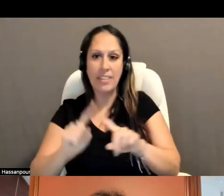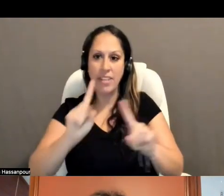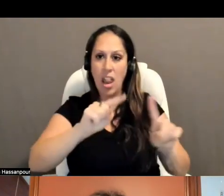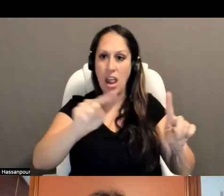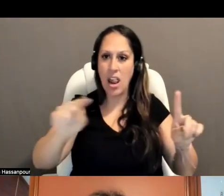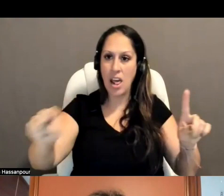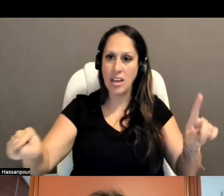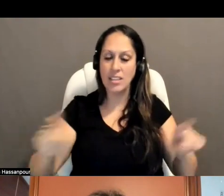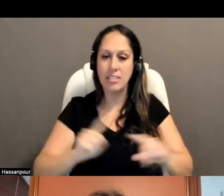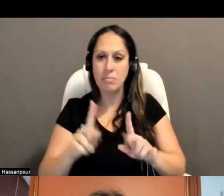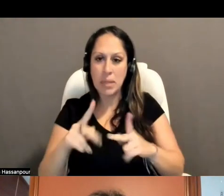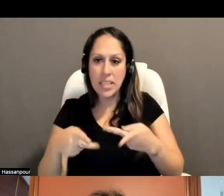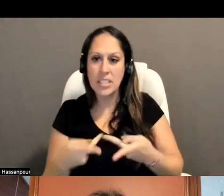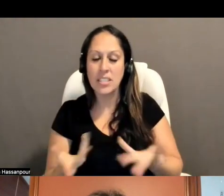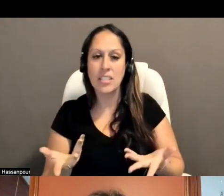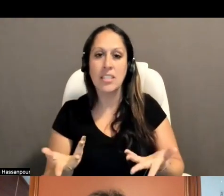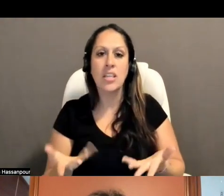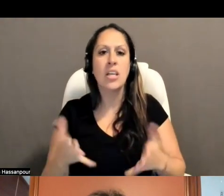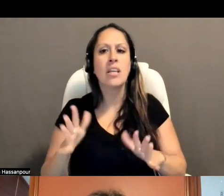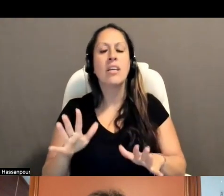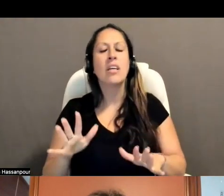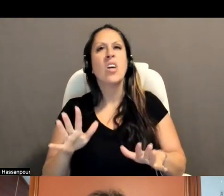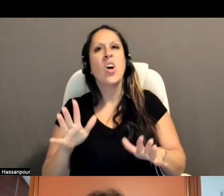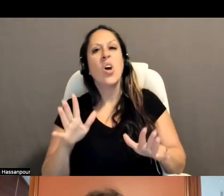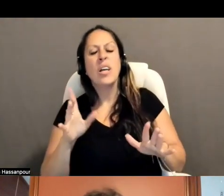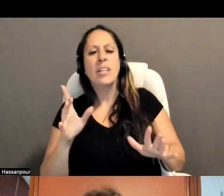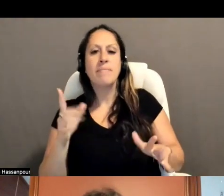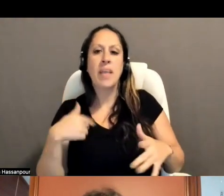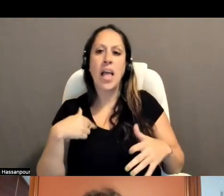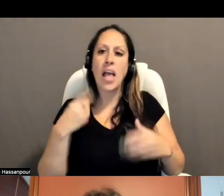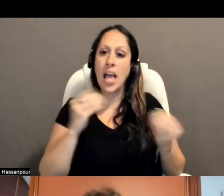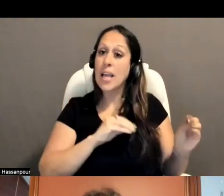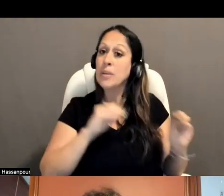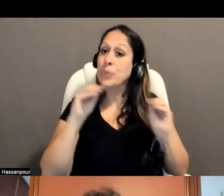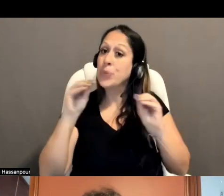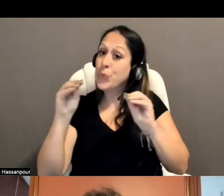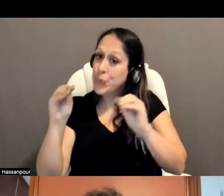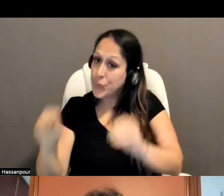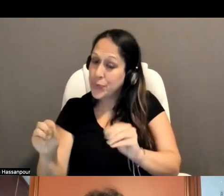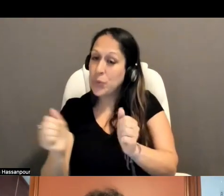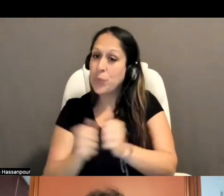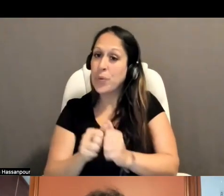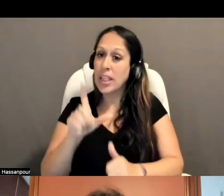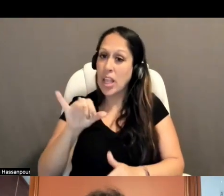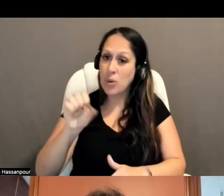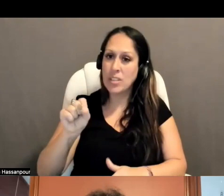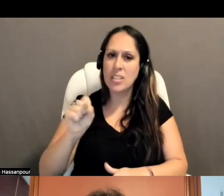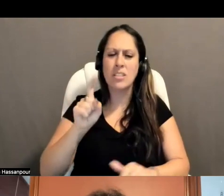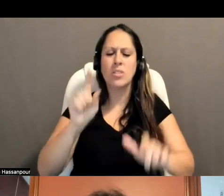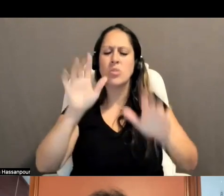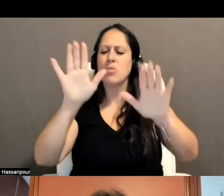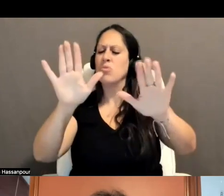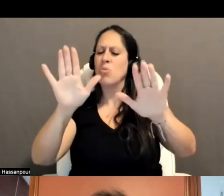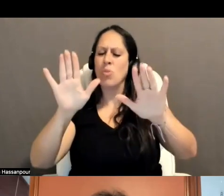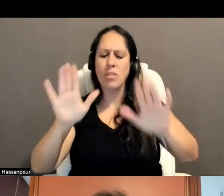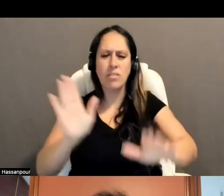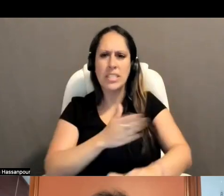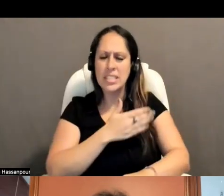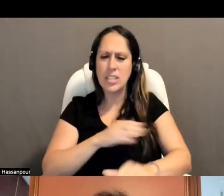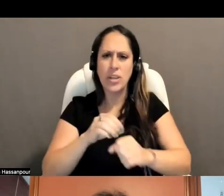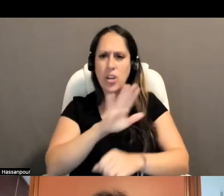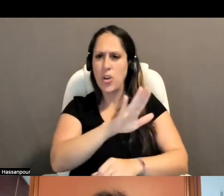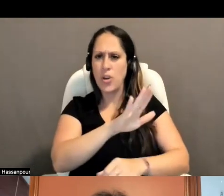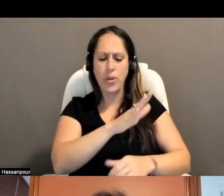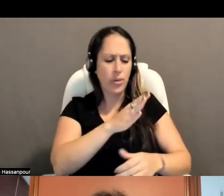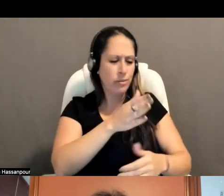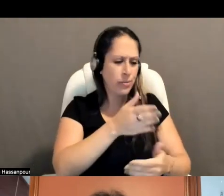well, eventually I moved to be with Lois, who is a wonderful singer in her own right.